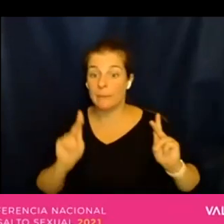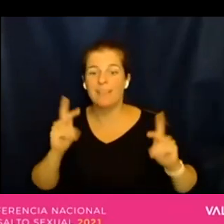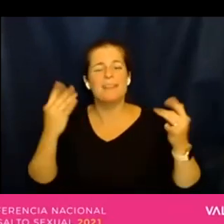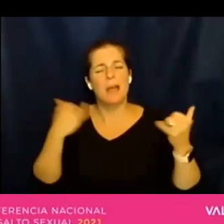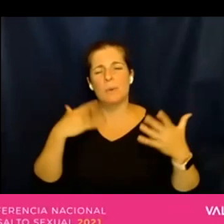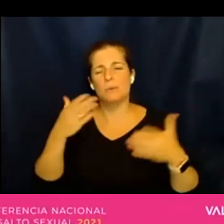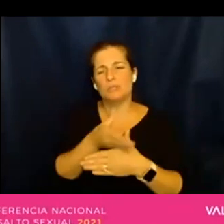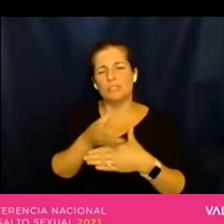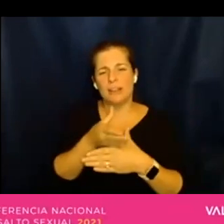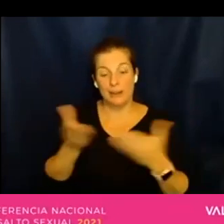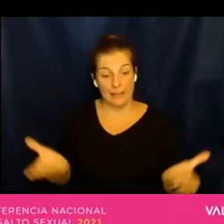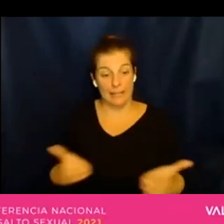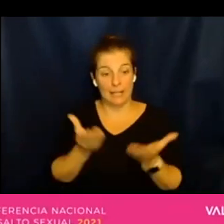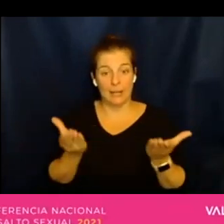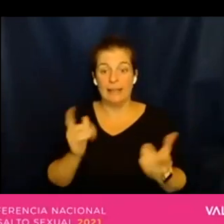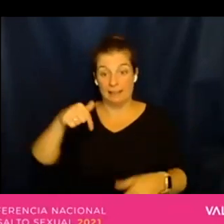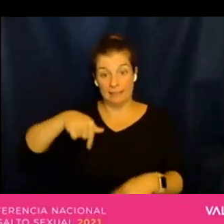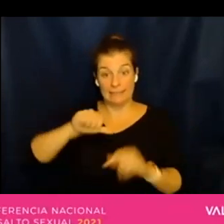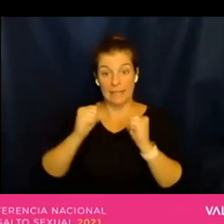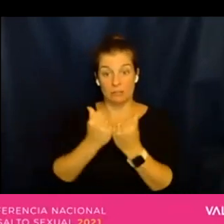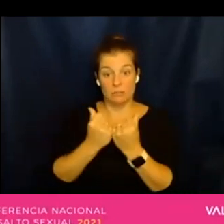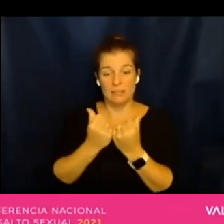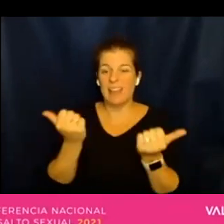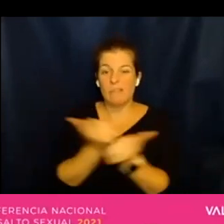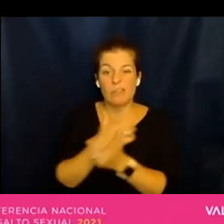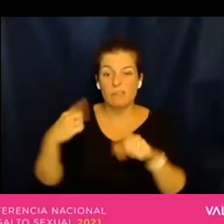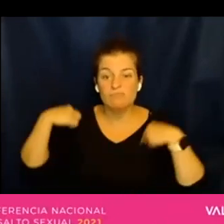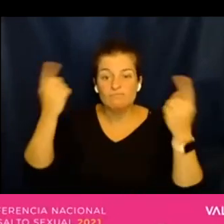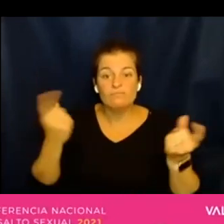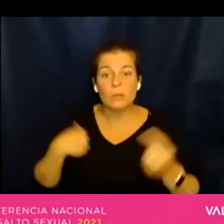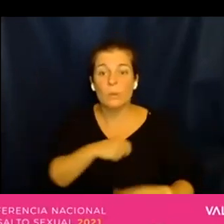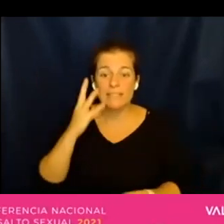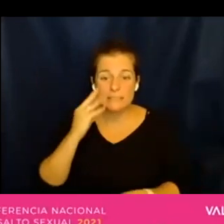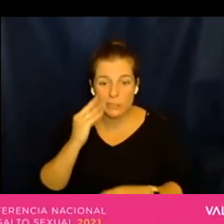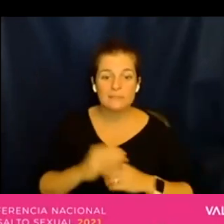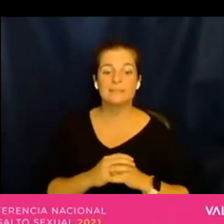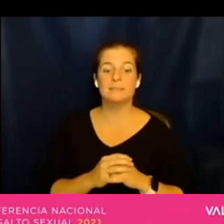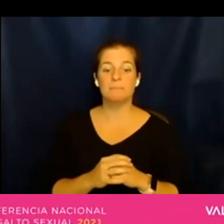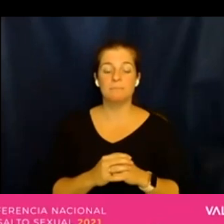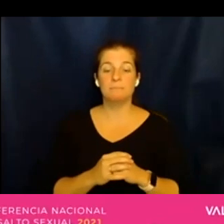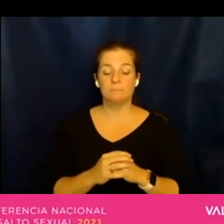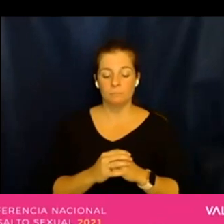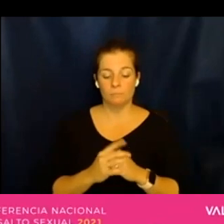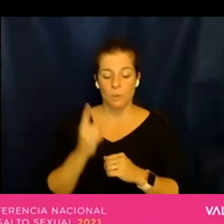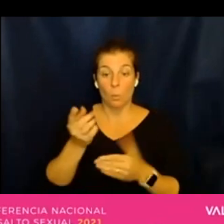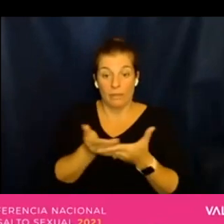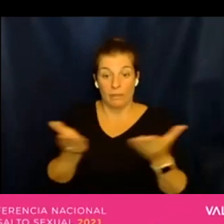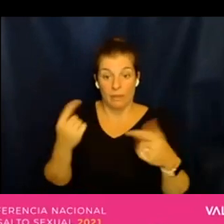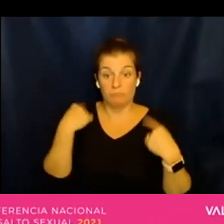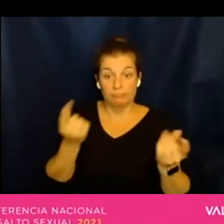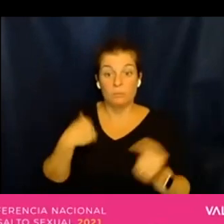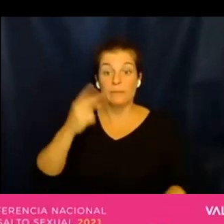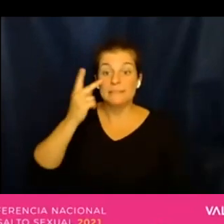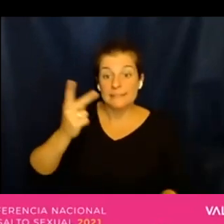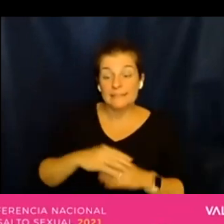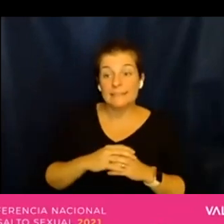what we at our agency have gone through. And at this valley, one of the things that we have seen that